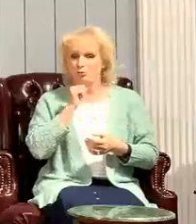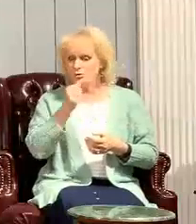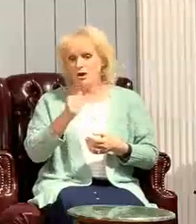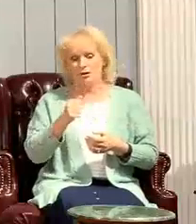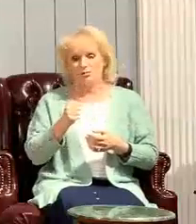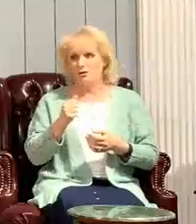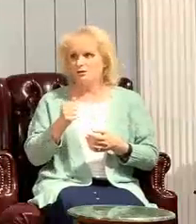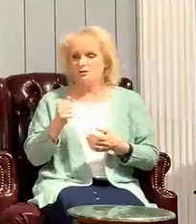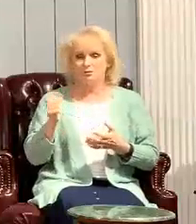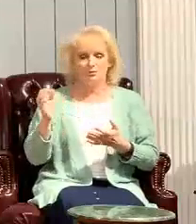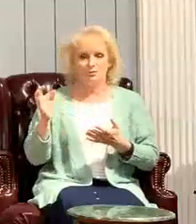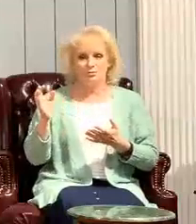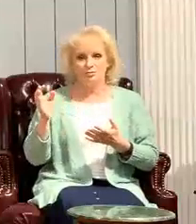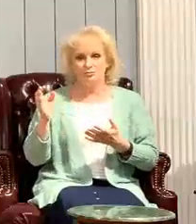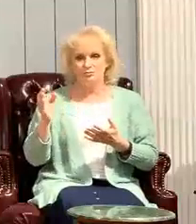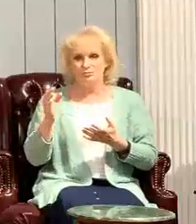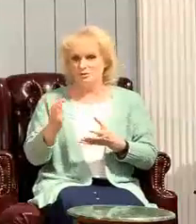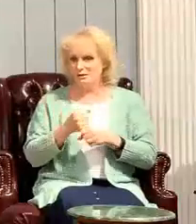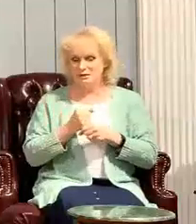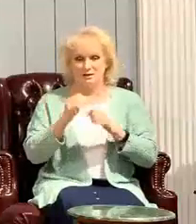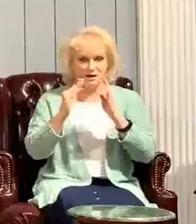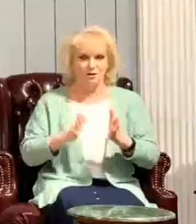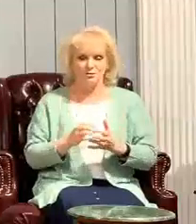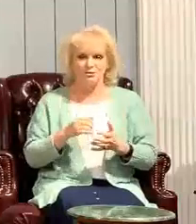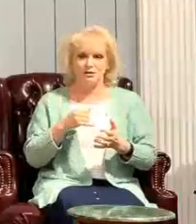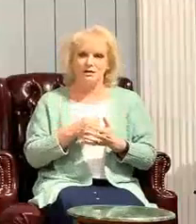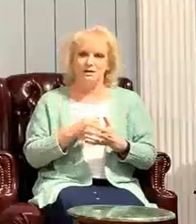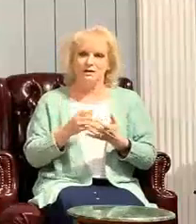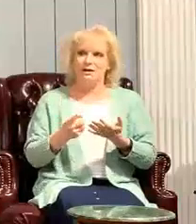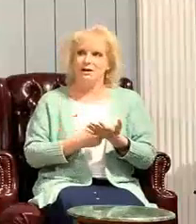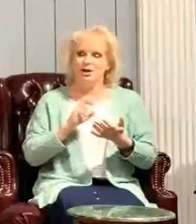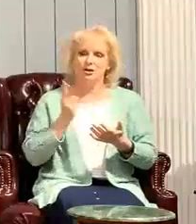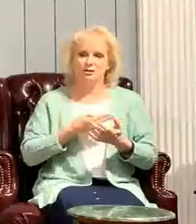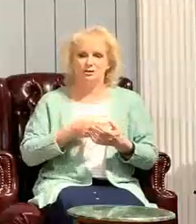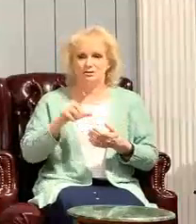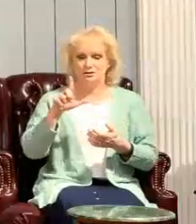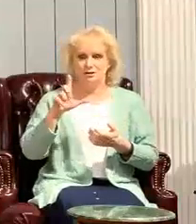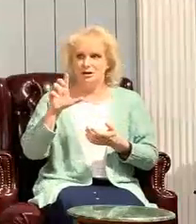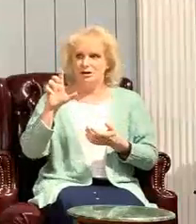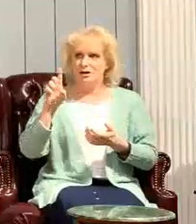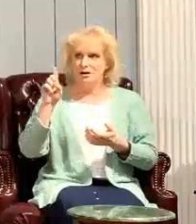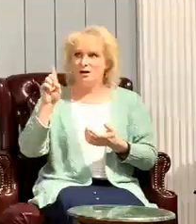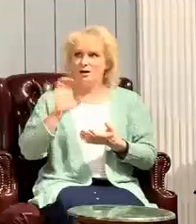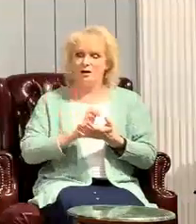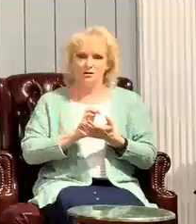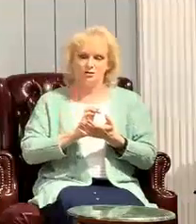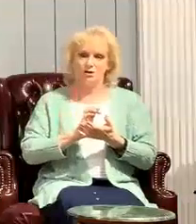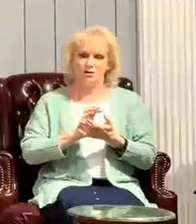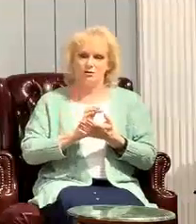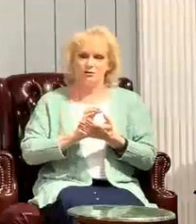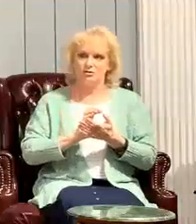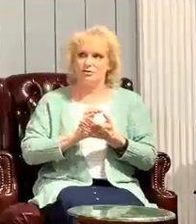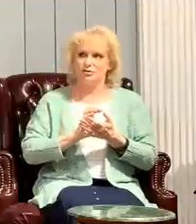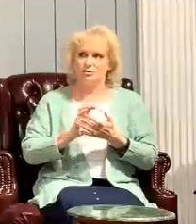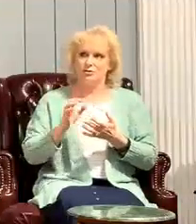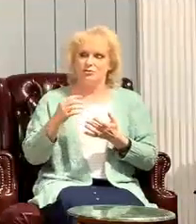it. It cost us $100 worth of earnest money and $150 for the new part of my car. And whatever the